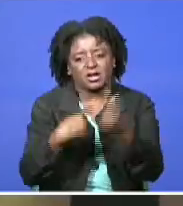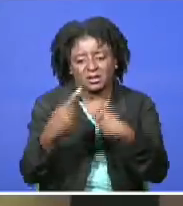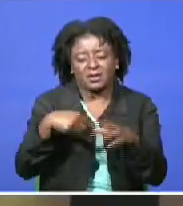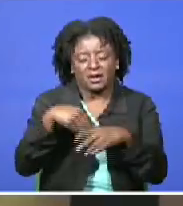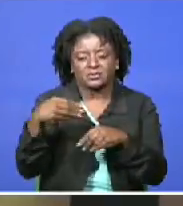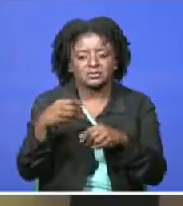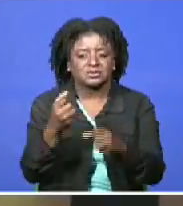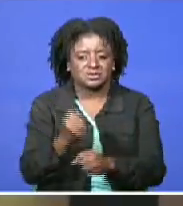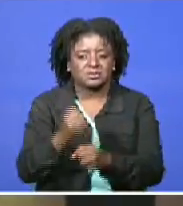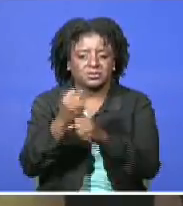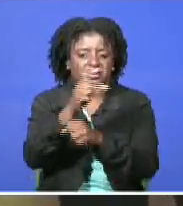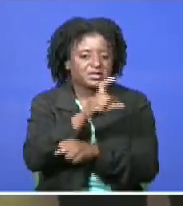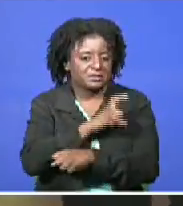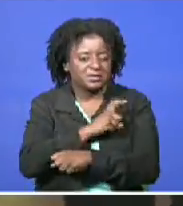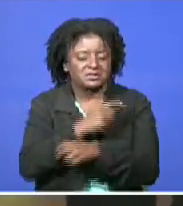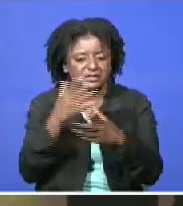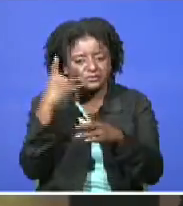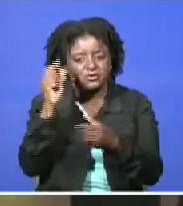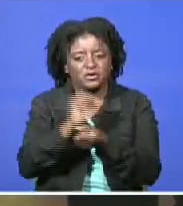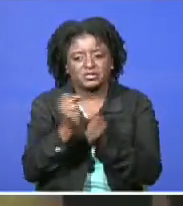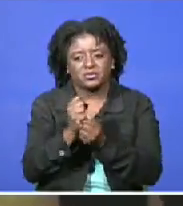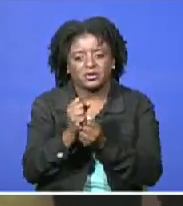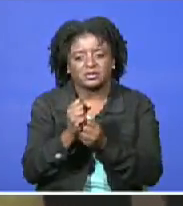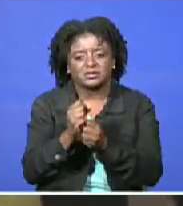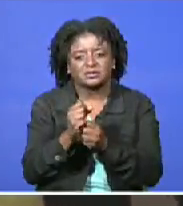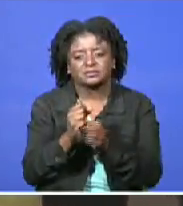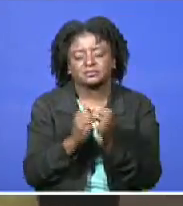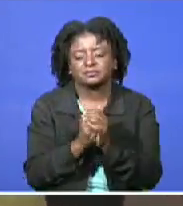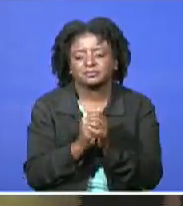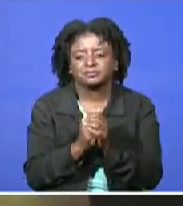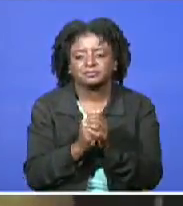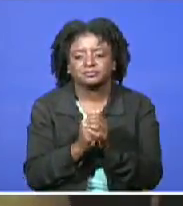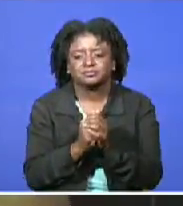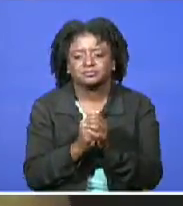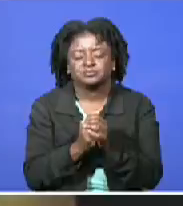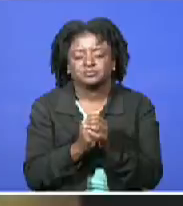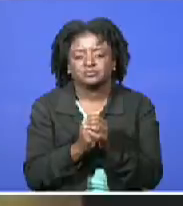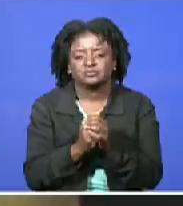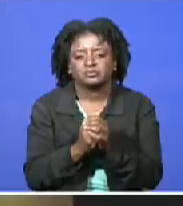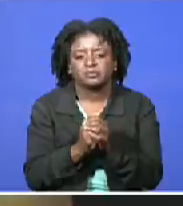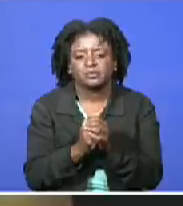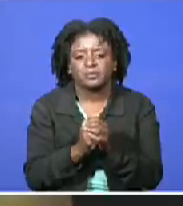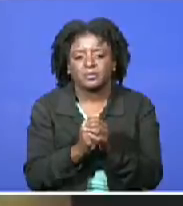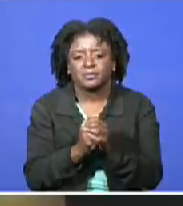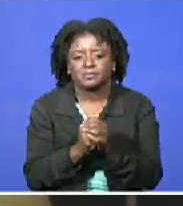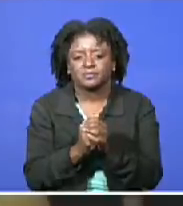And that will do it for sports. Stay tuned. The Bahamas Tonight comes back after the break. Yeah!